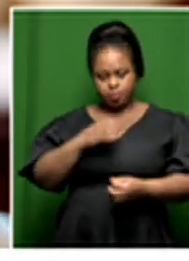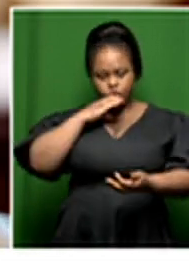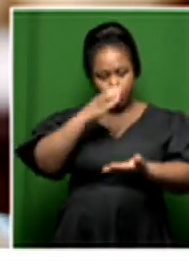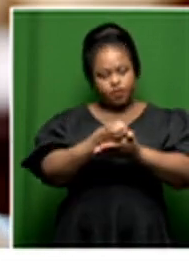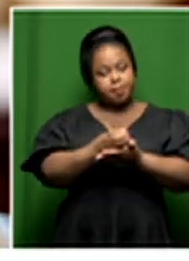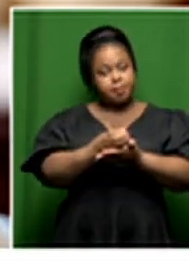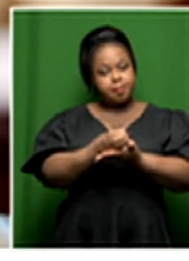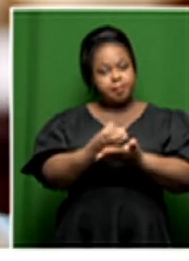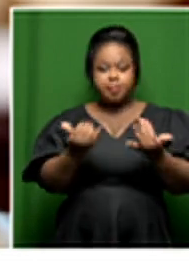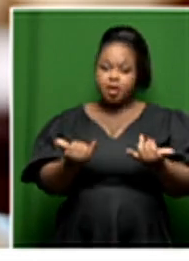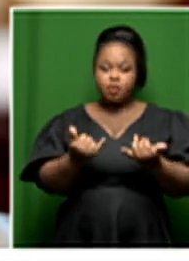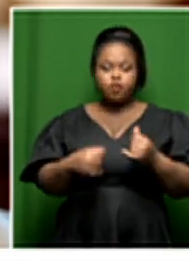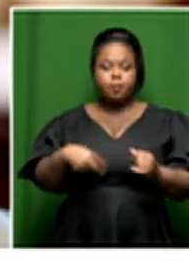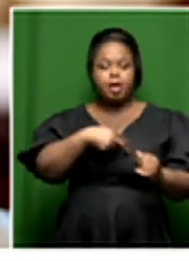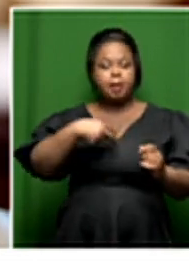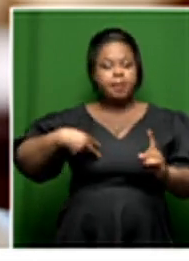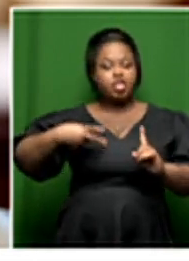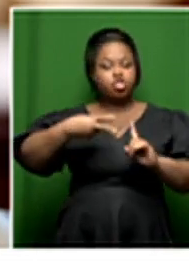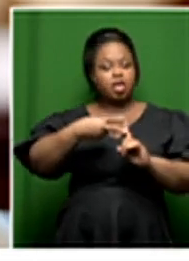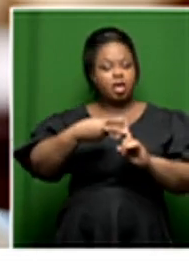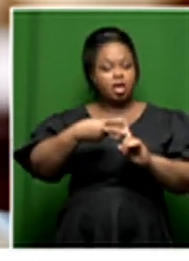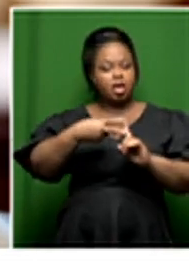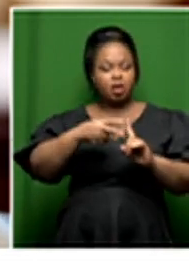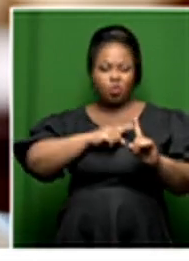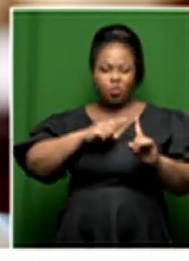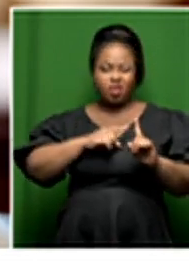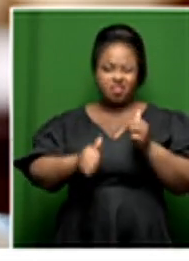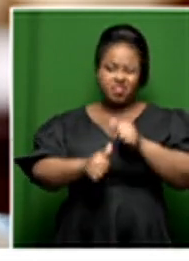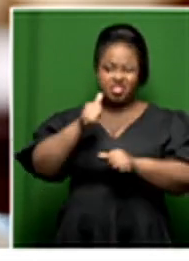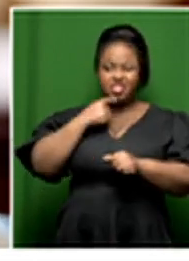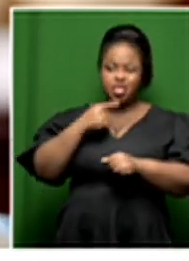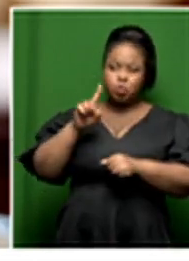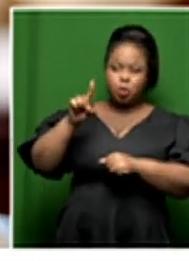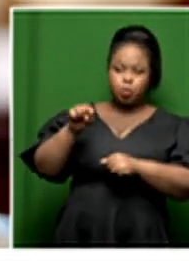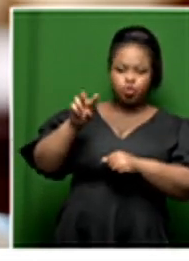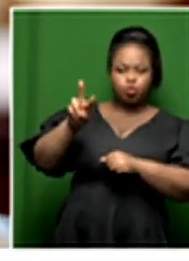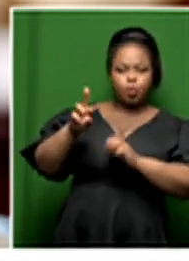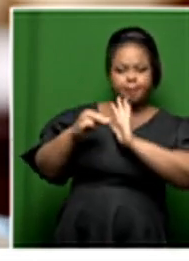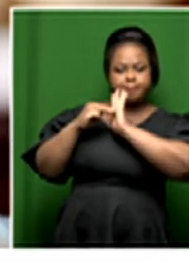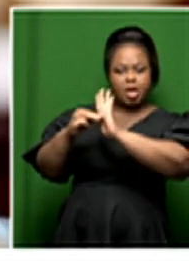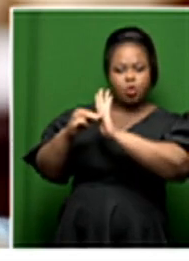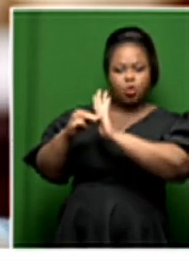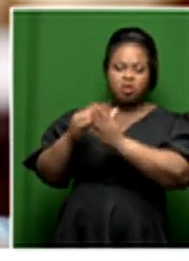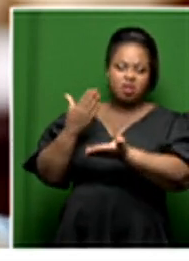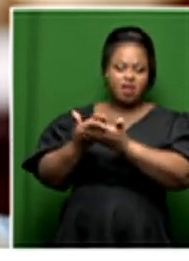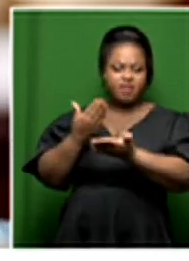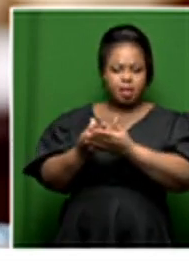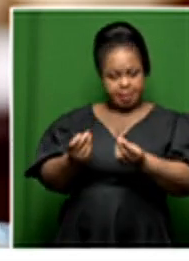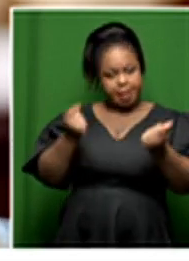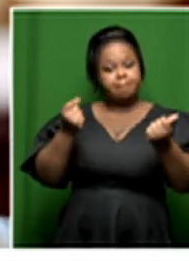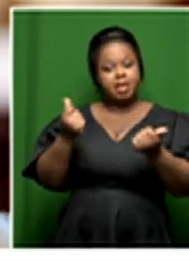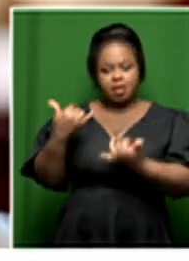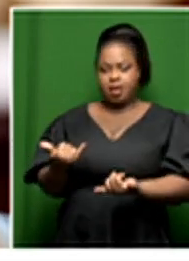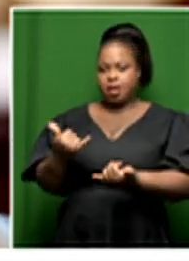that from Beijing, the first indication is of 1.2 million, which is available